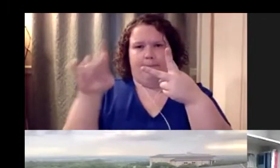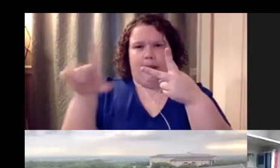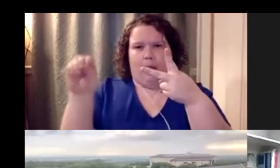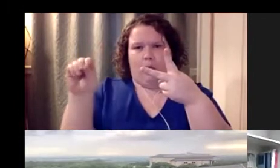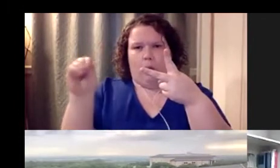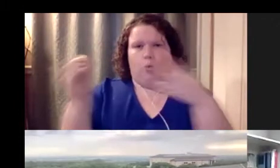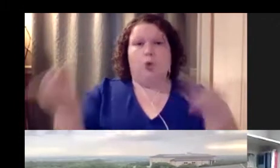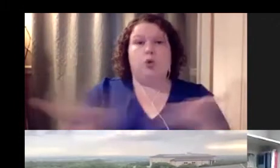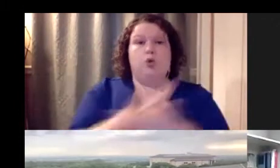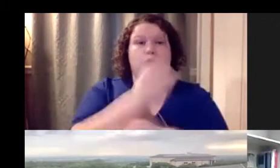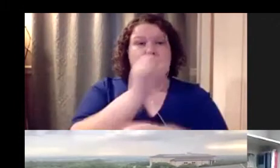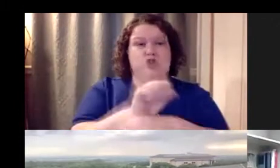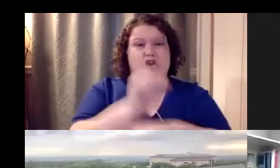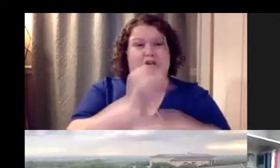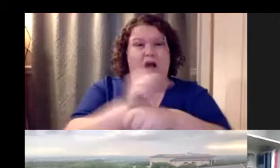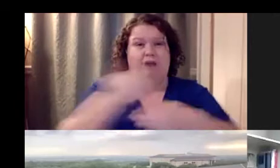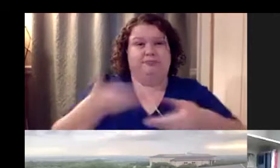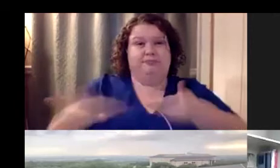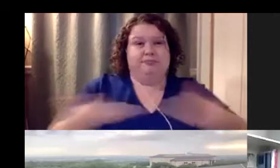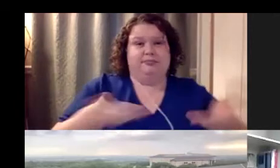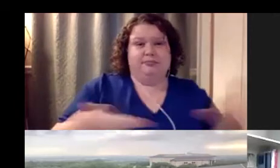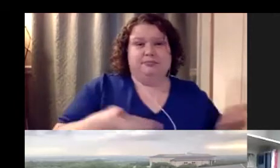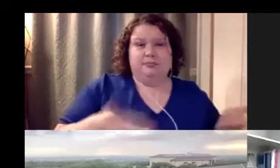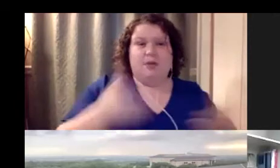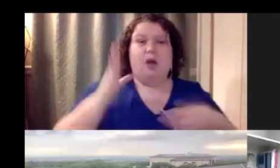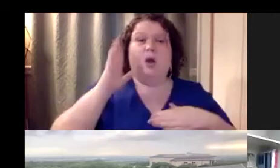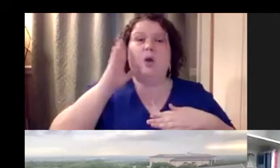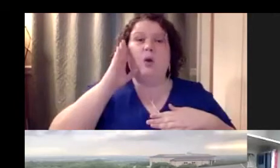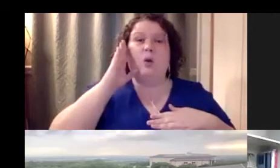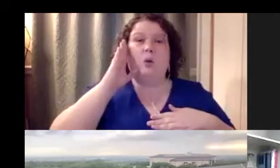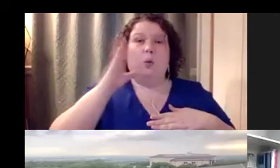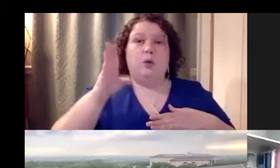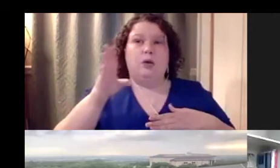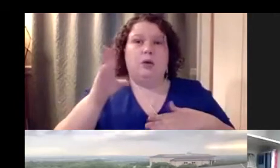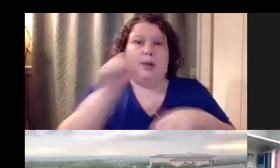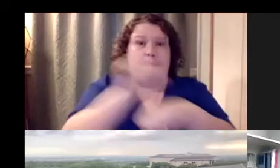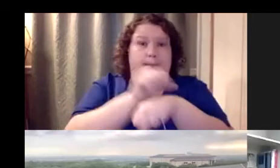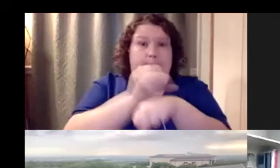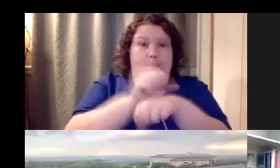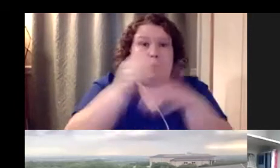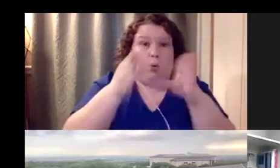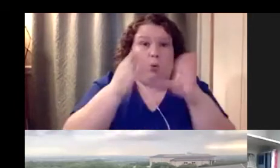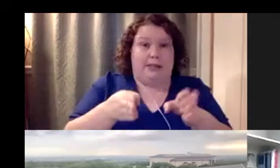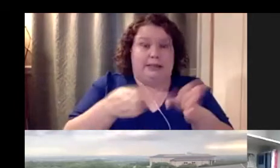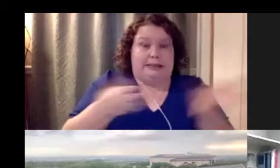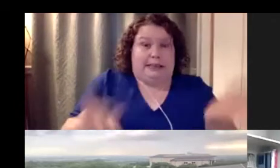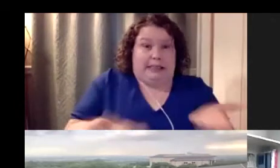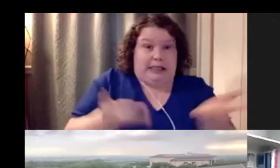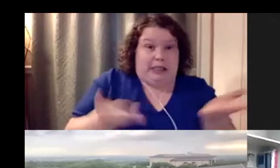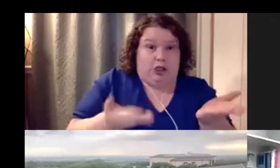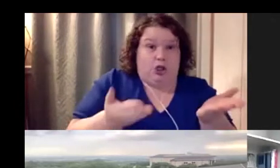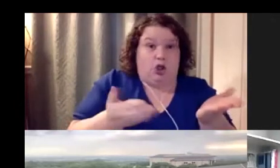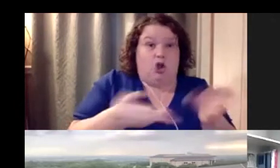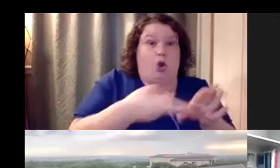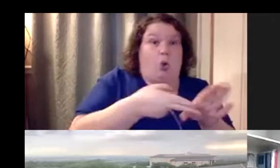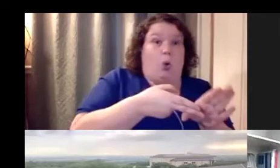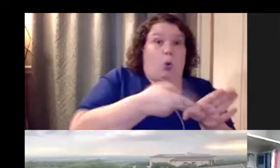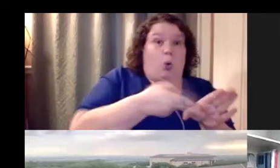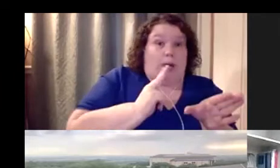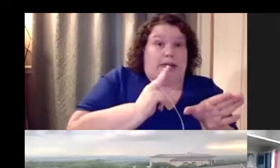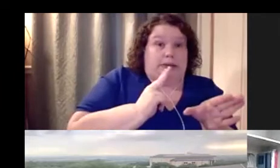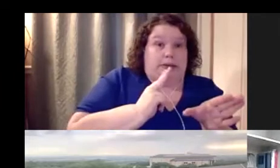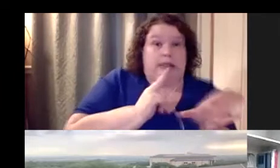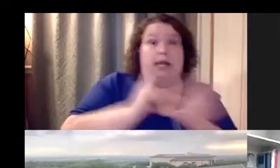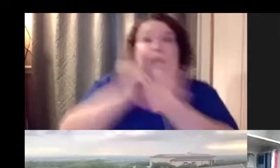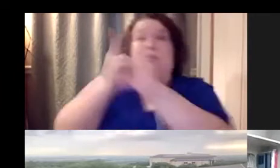that we hire, do we expect that to be a sort of a shuffling of the deck of employees who are already in Waco leaving their current jobs to take those jobs? Do we expect people